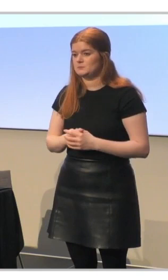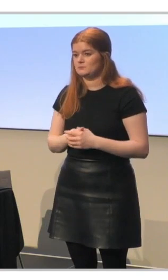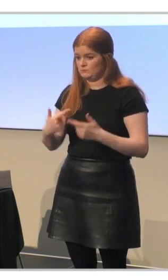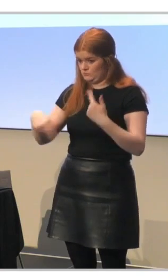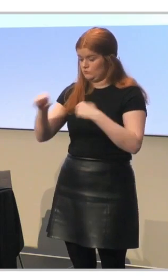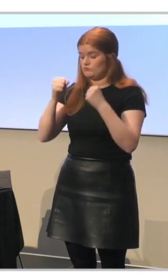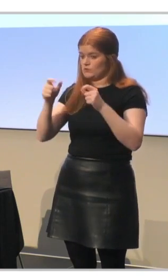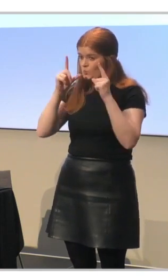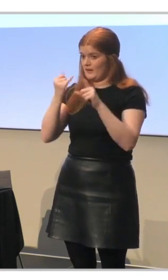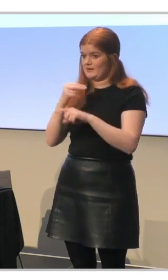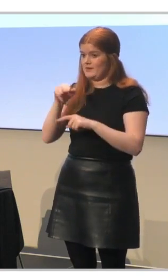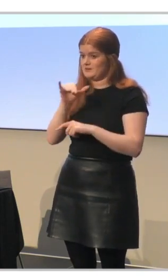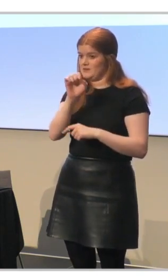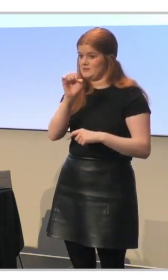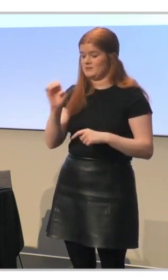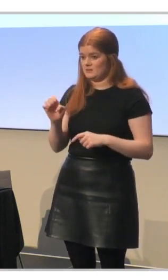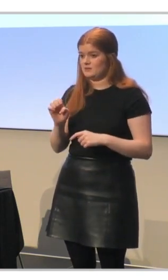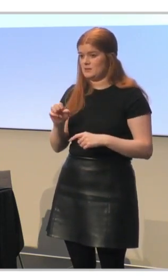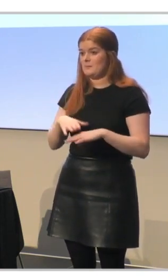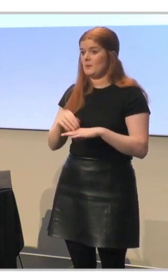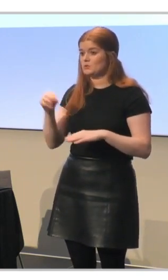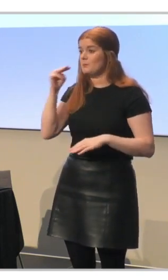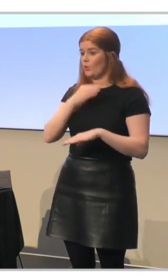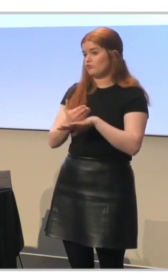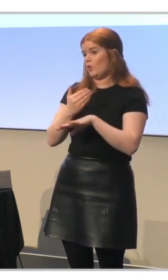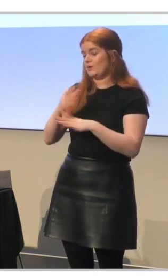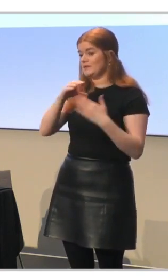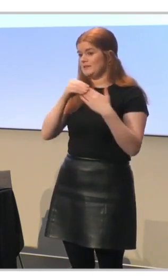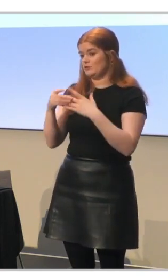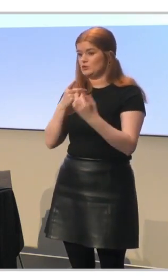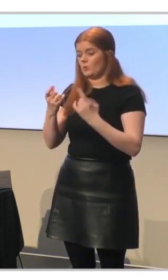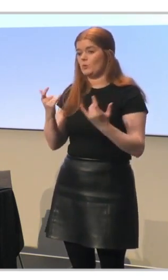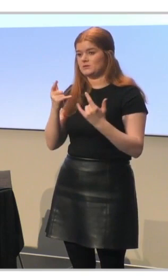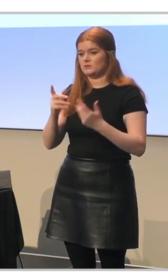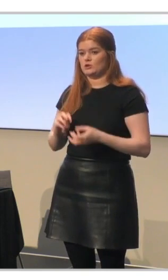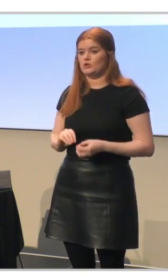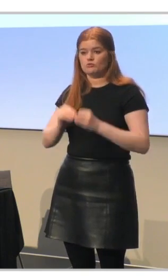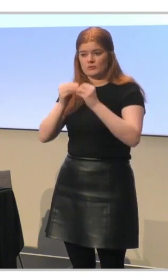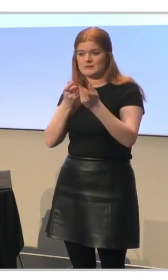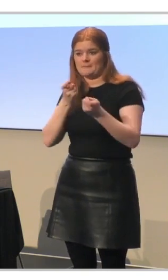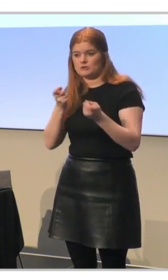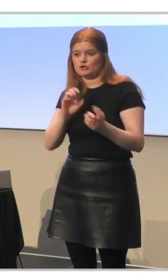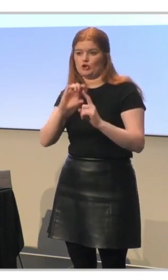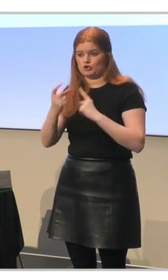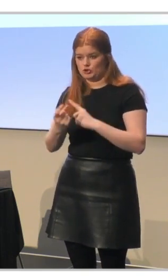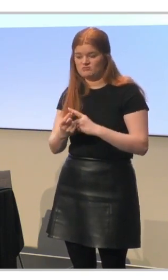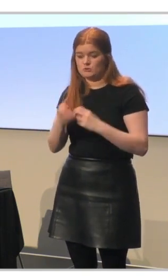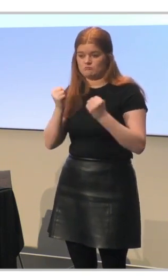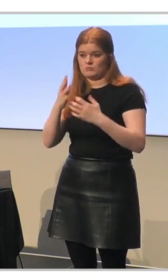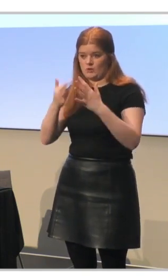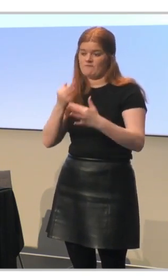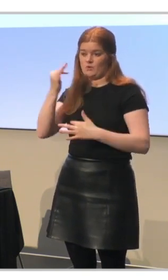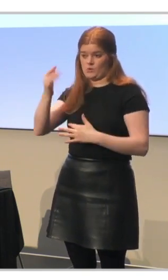very aware within the NCSE that the most important role that leaders perform is in creating and managing culture, and we look forward